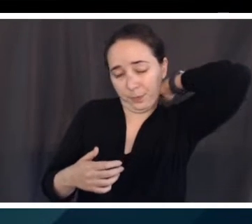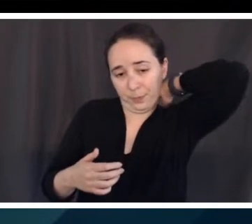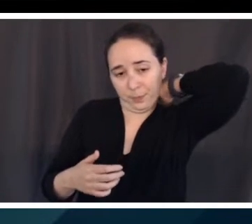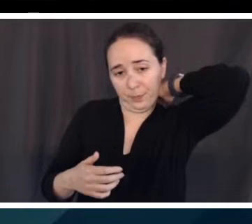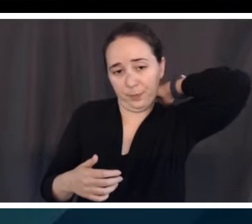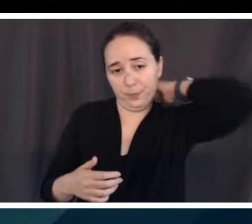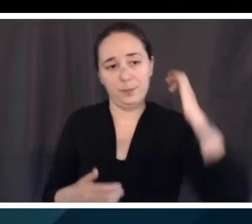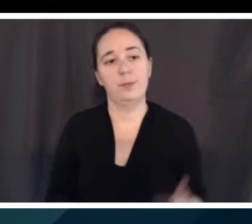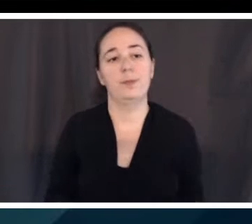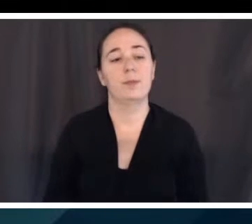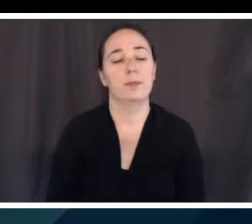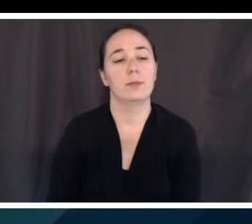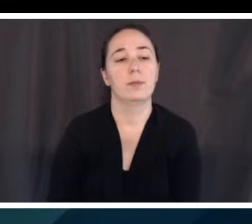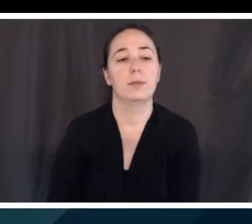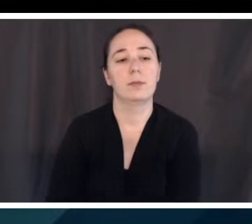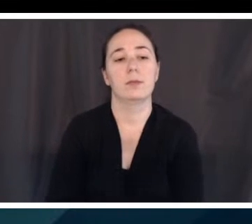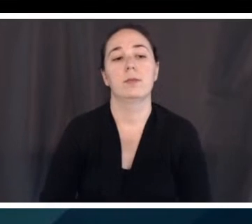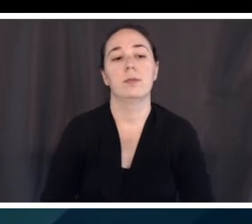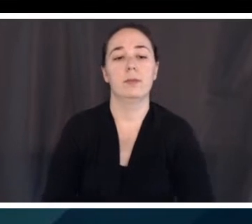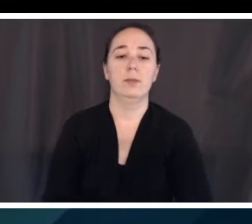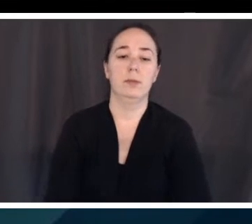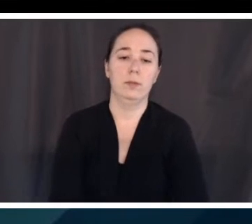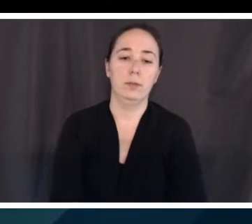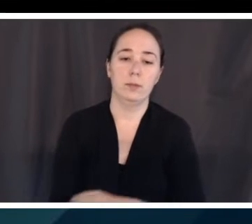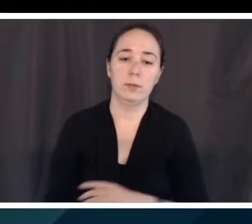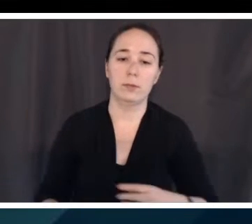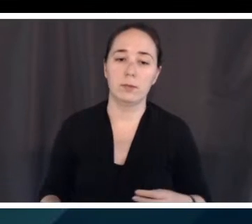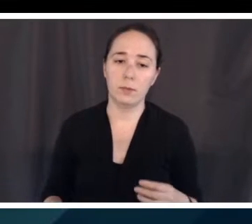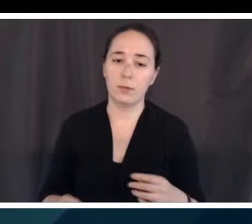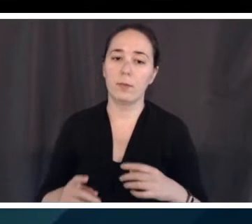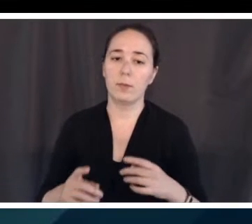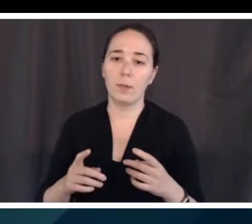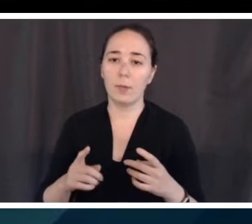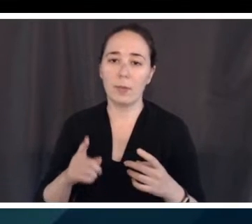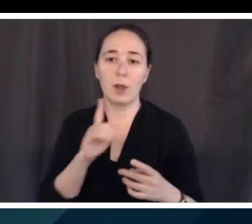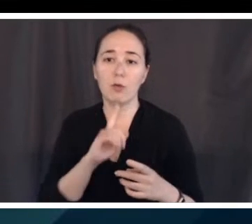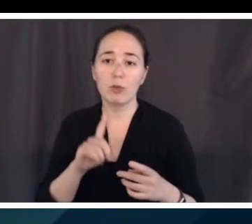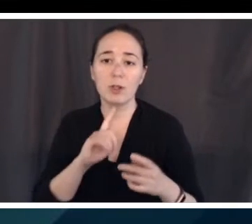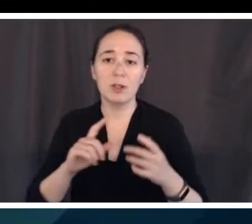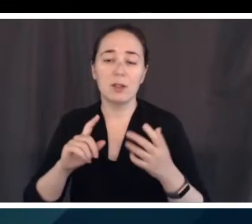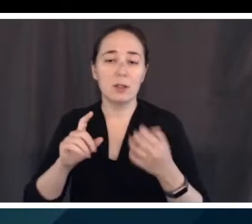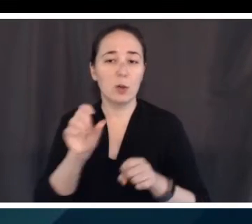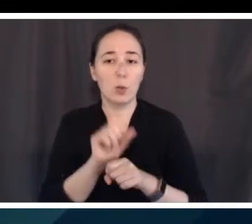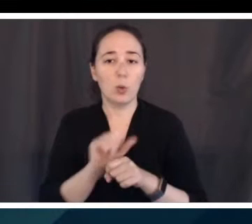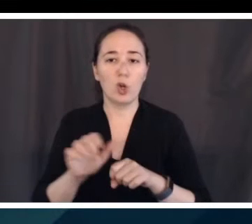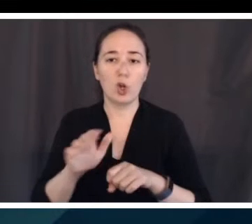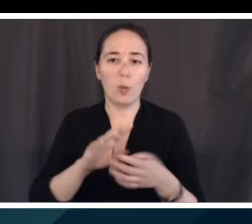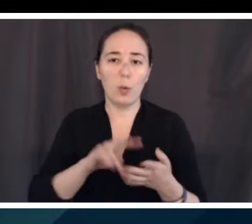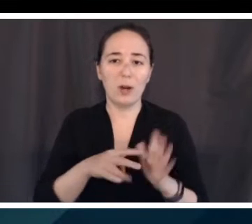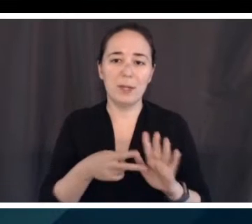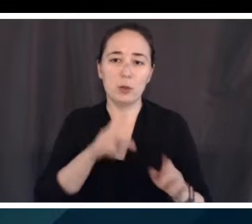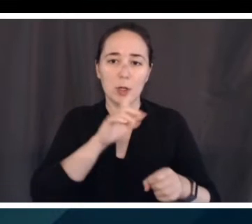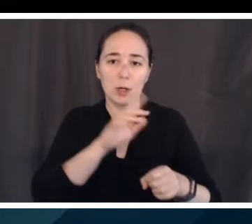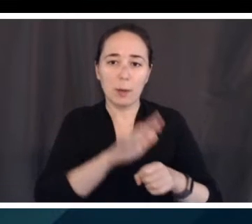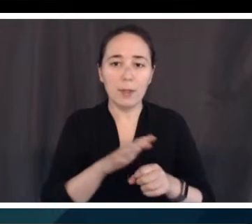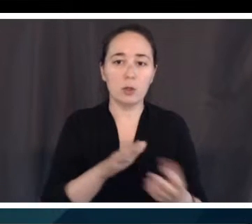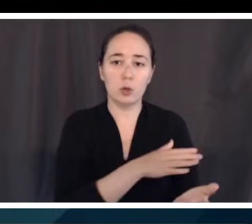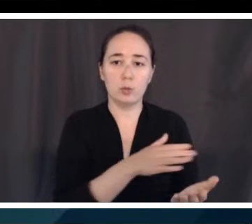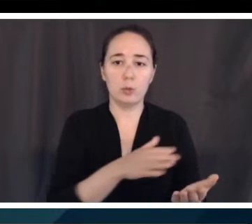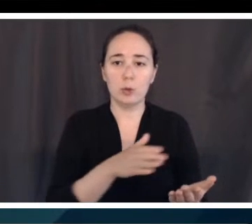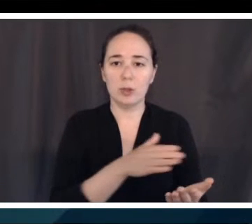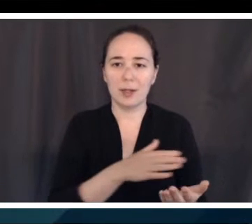it means to really love this thing, and to commit to it in a different way. When you don't have a